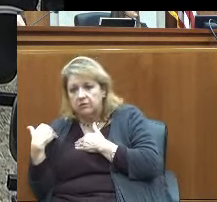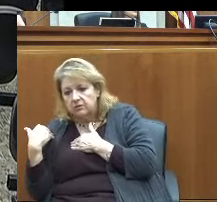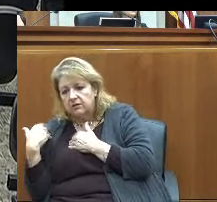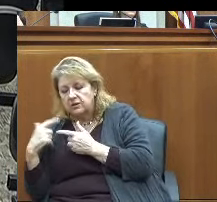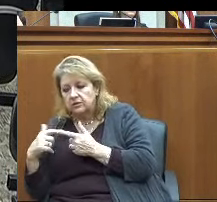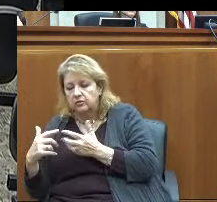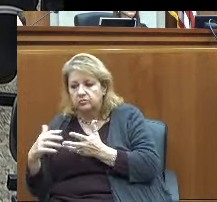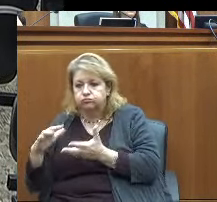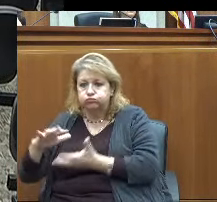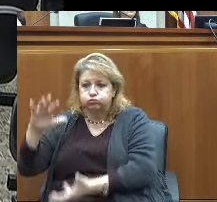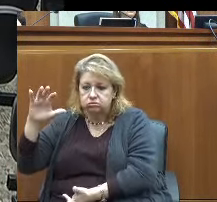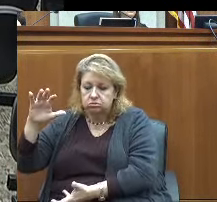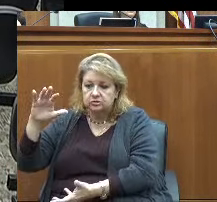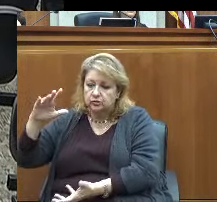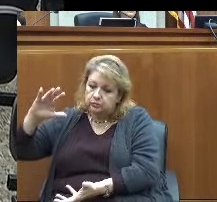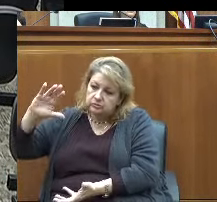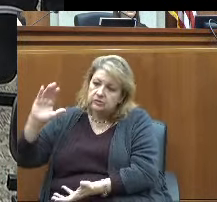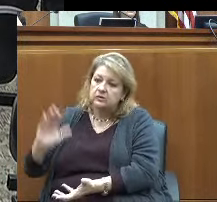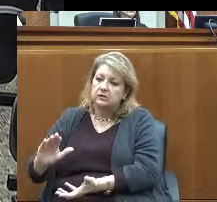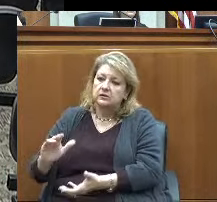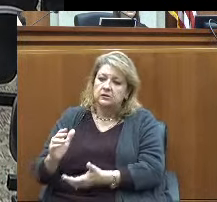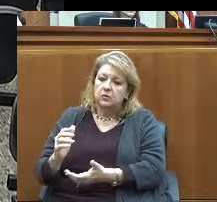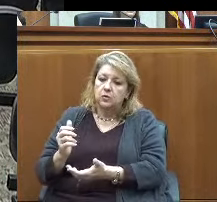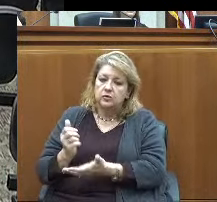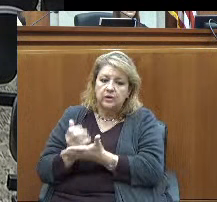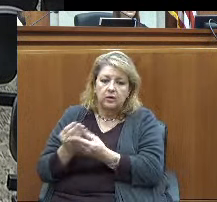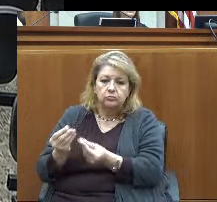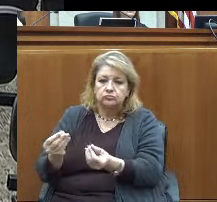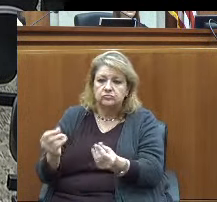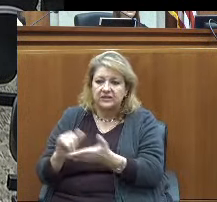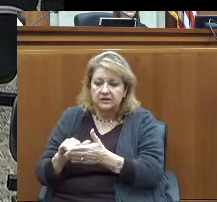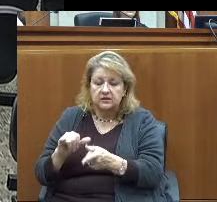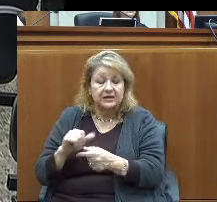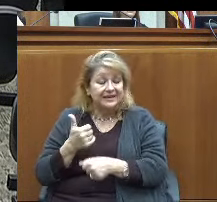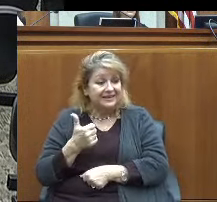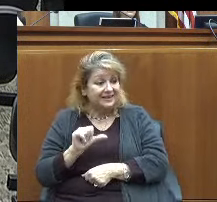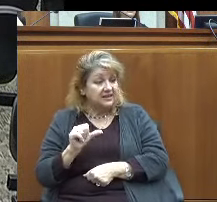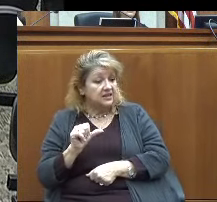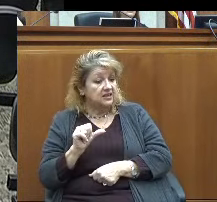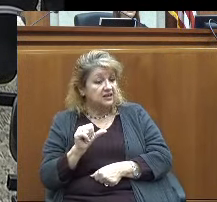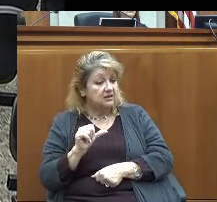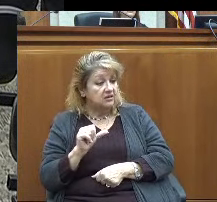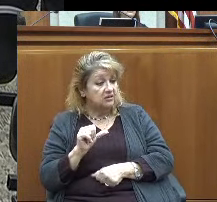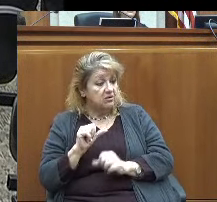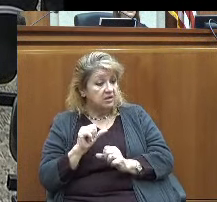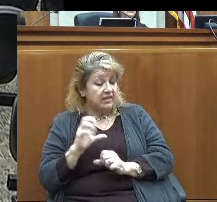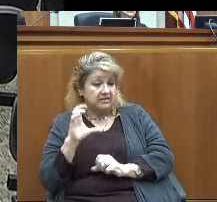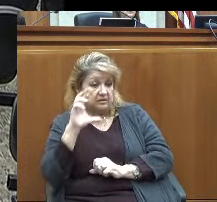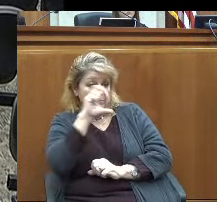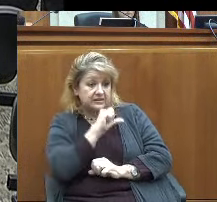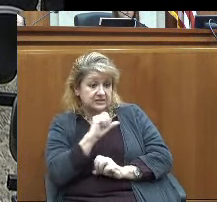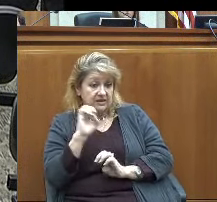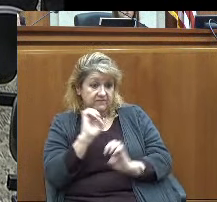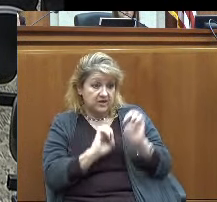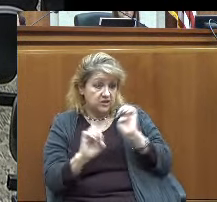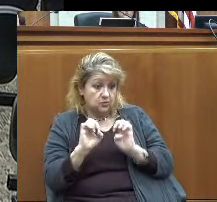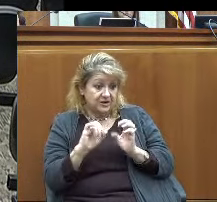So it is possible that the issues relating to the missing evaluations might be